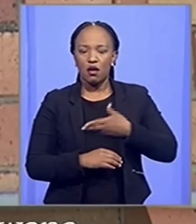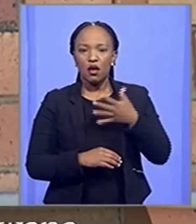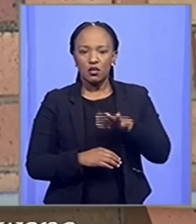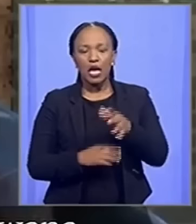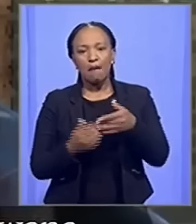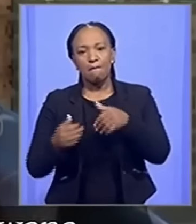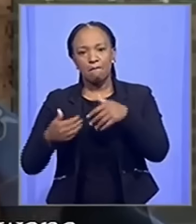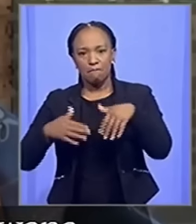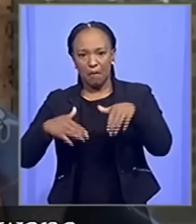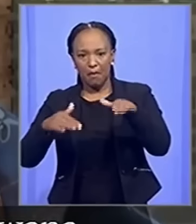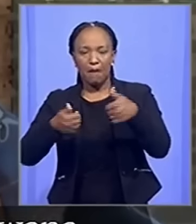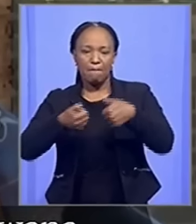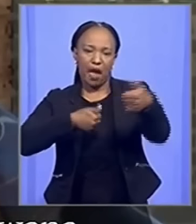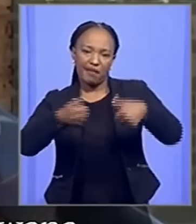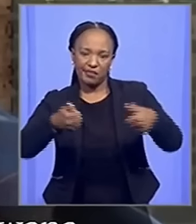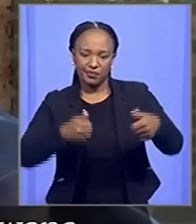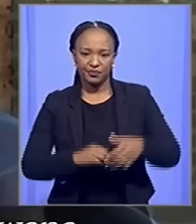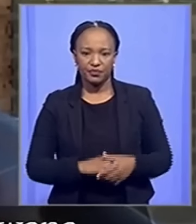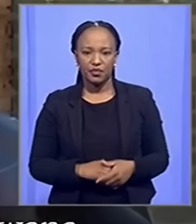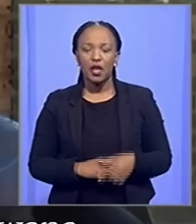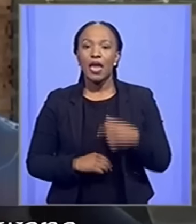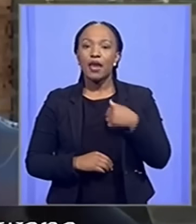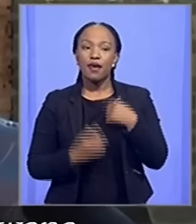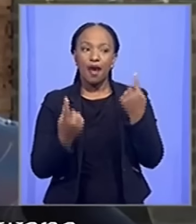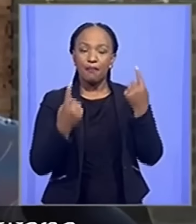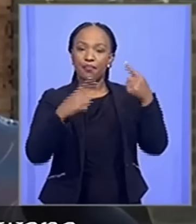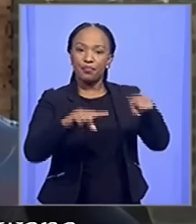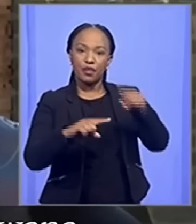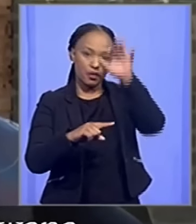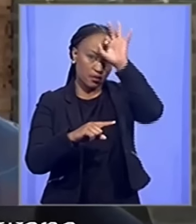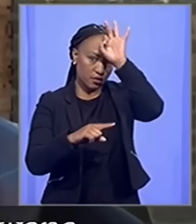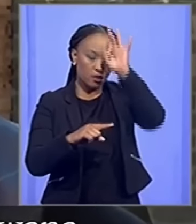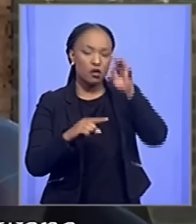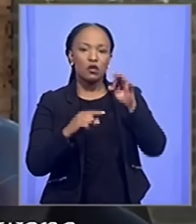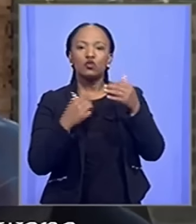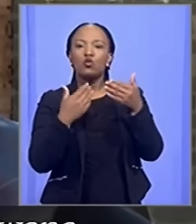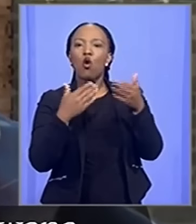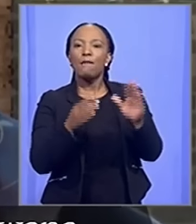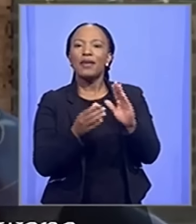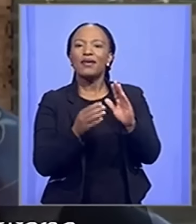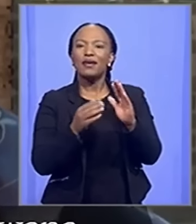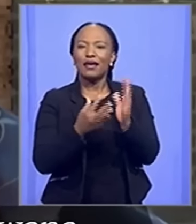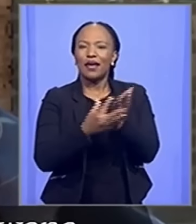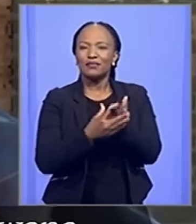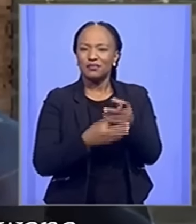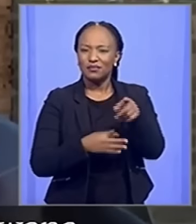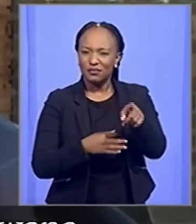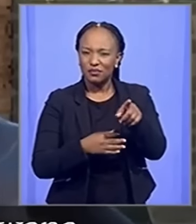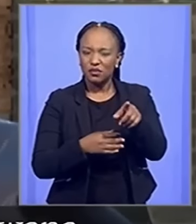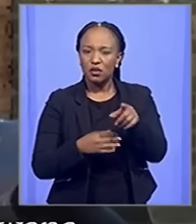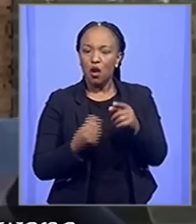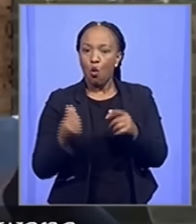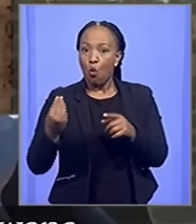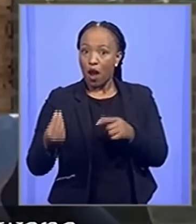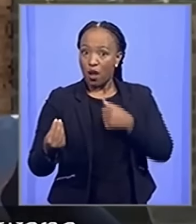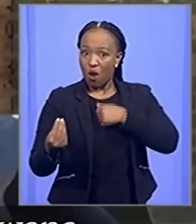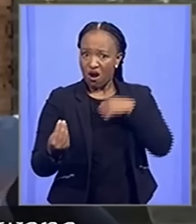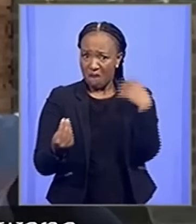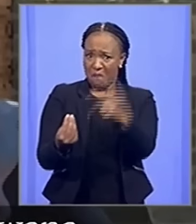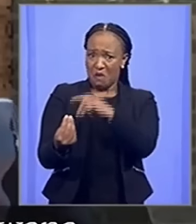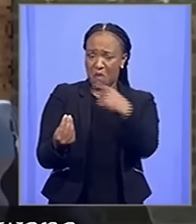gotliswa. Nna ko sepodiseng ke botse case ya gore ngwana ke o biditswe, ngwana ke o